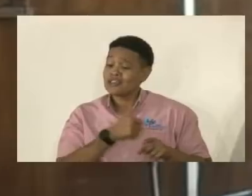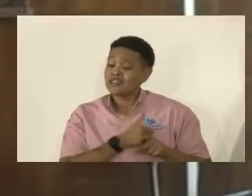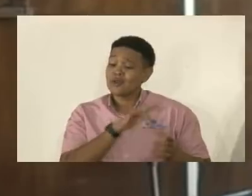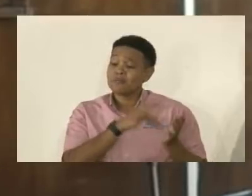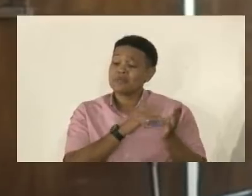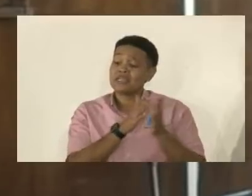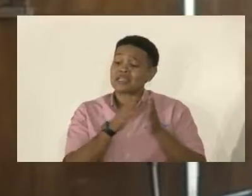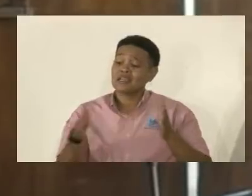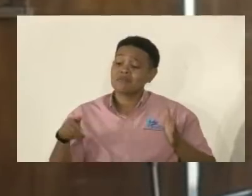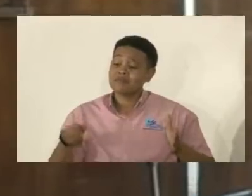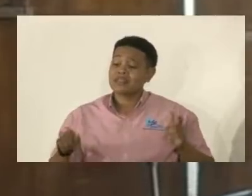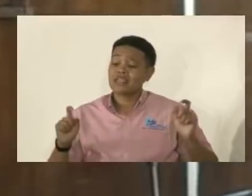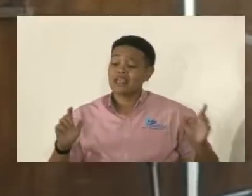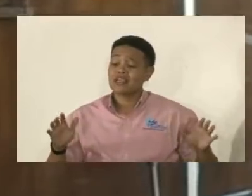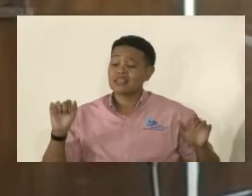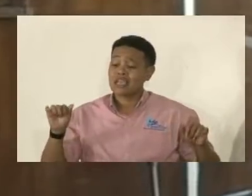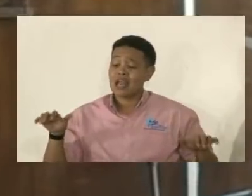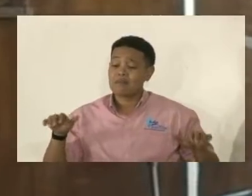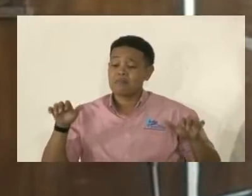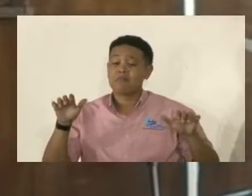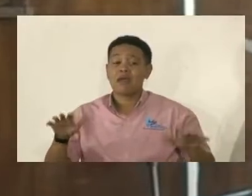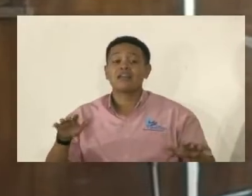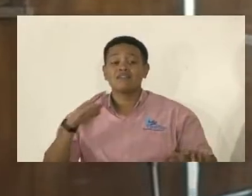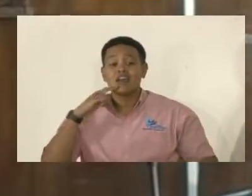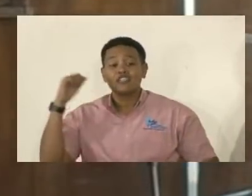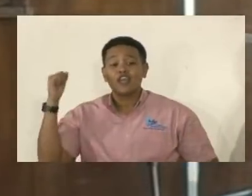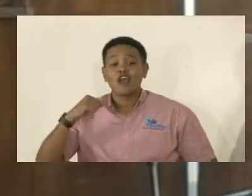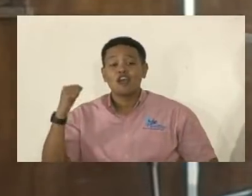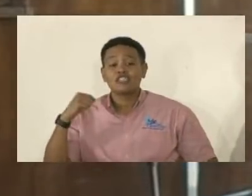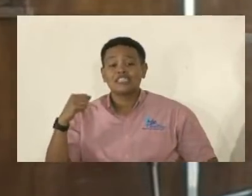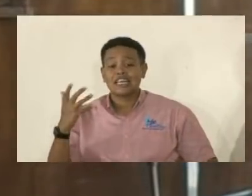successfully manufacture consent,